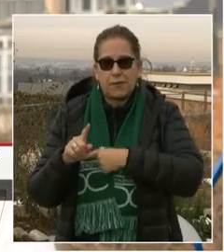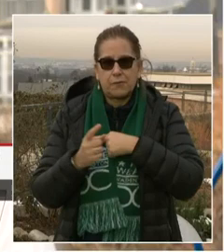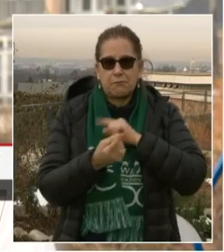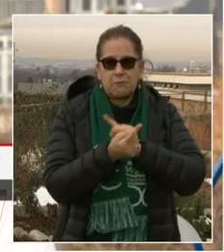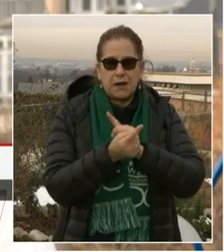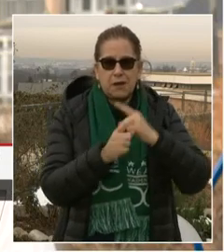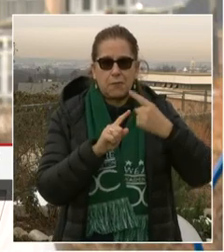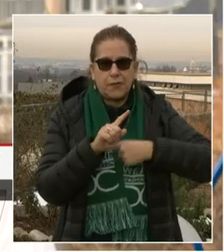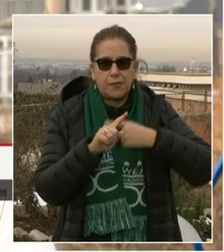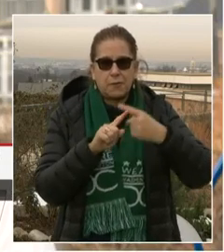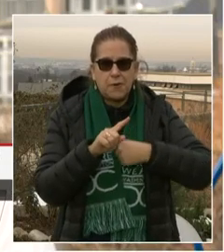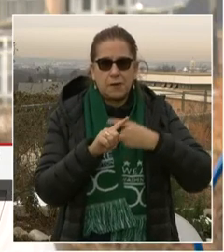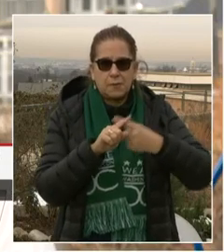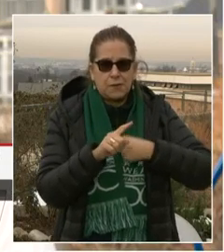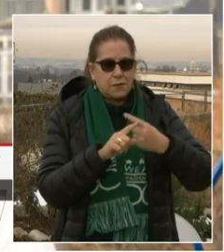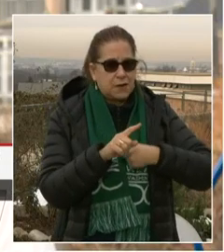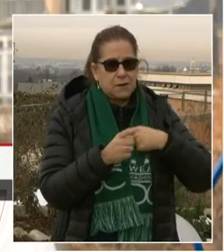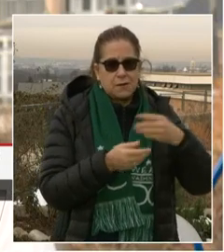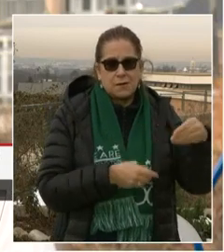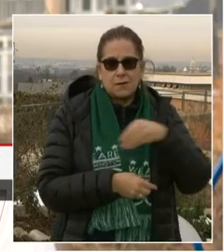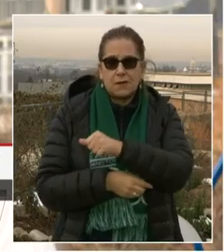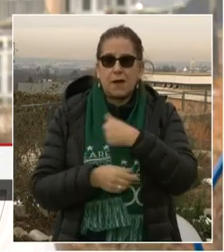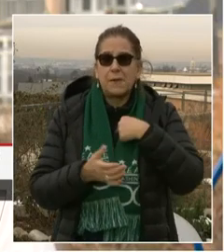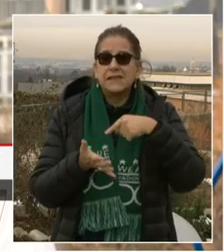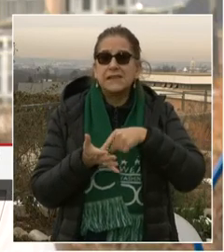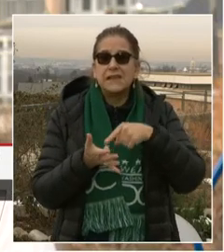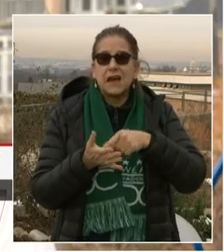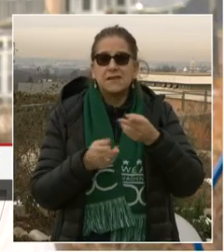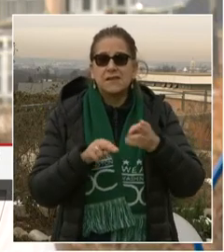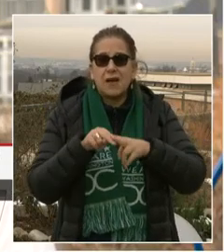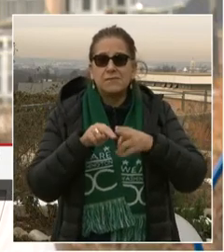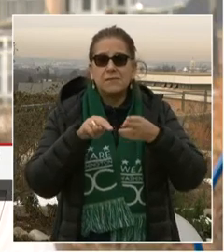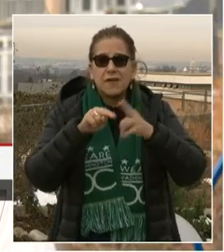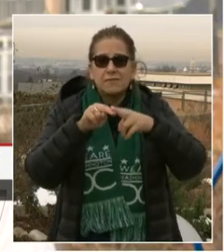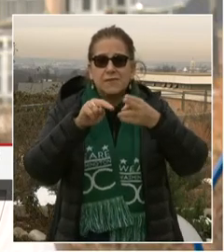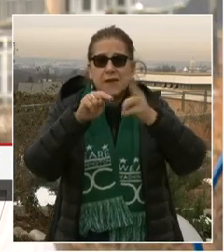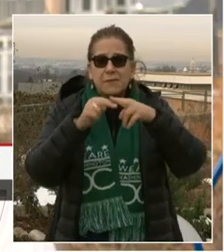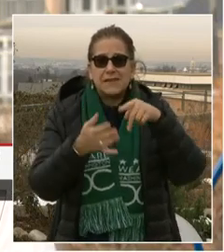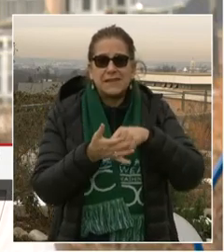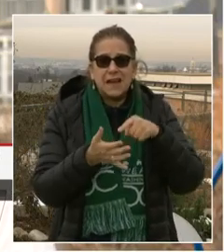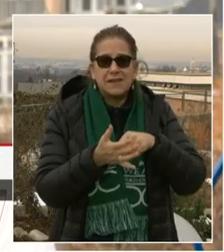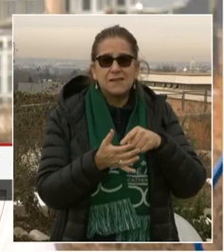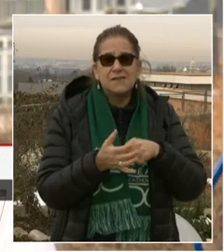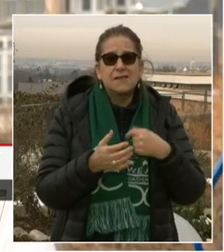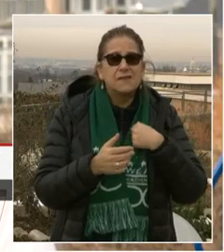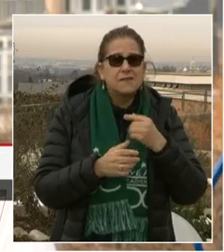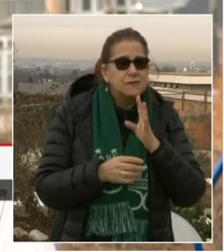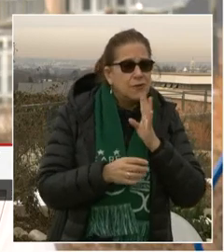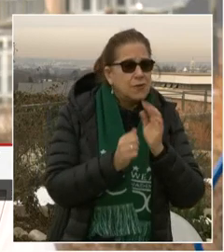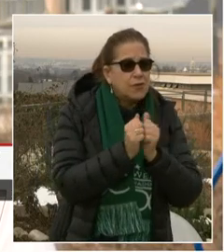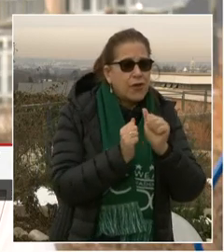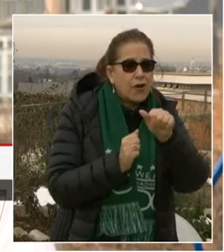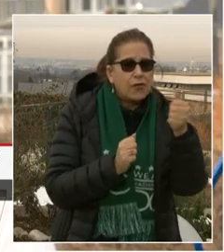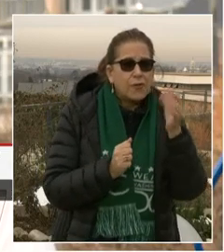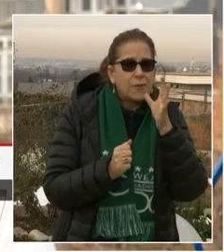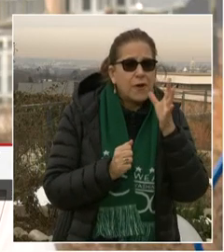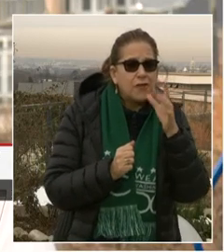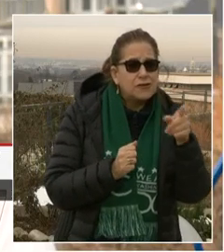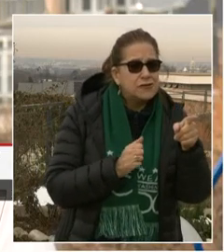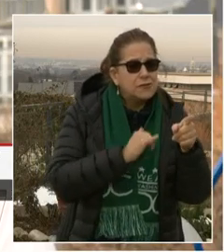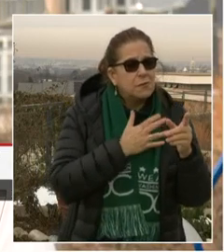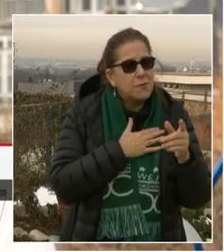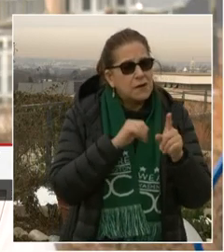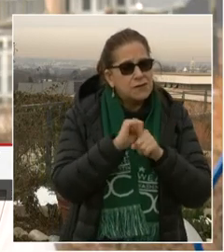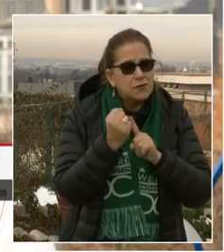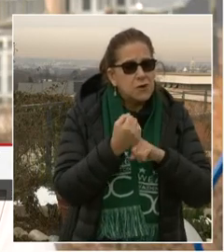stress. After speaking with a fellow mom about my circumstances and financial situation, she recommended I reach